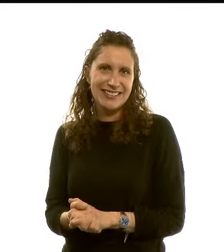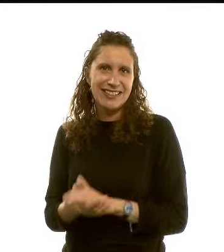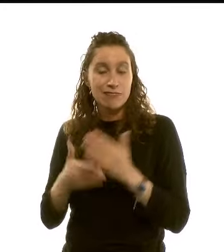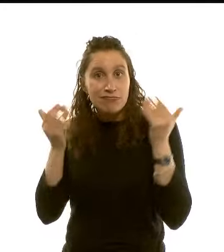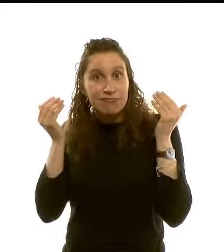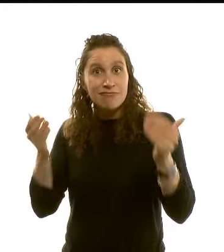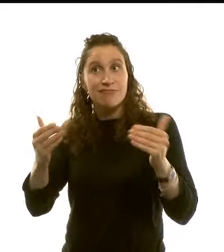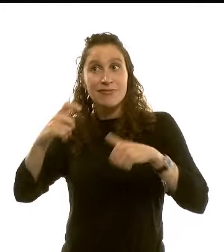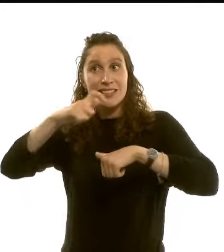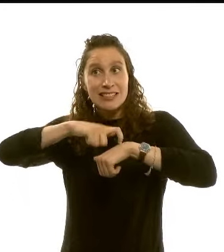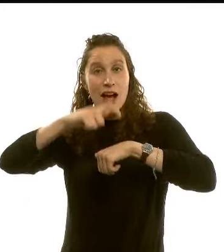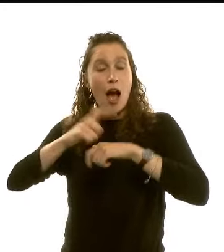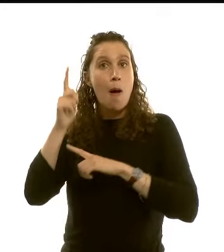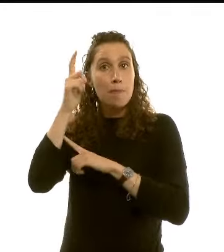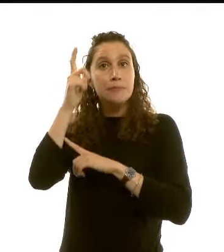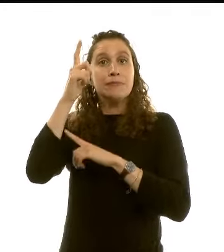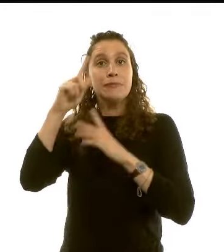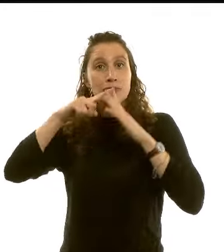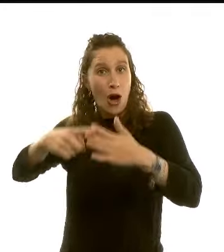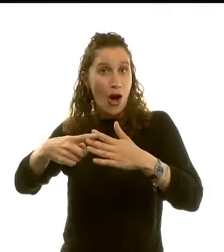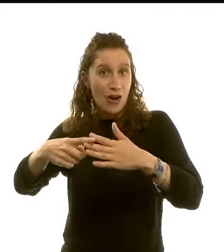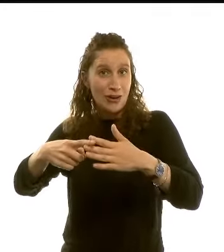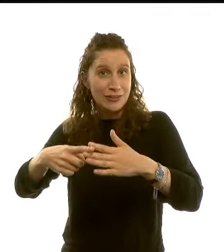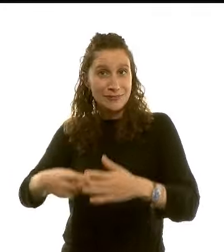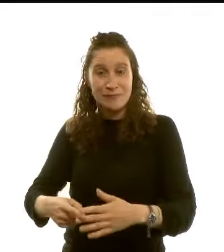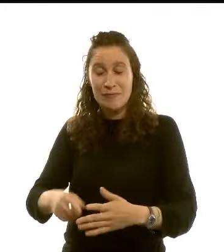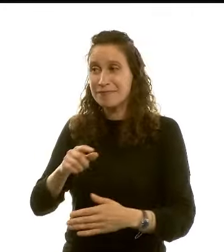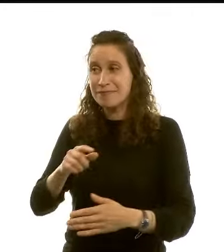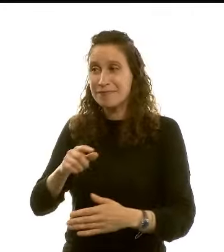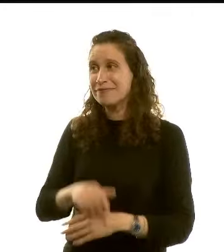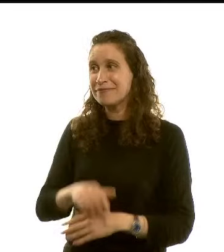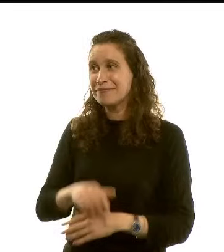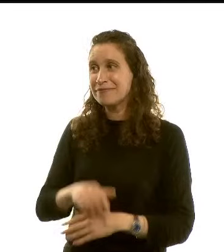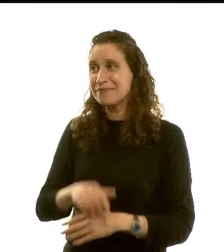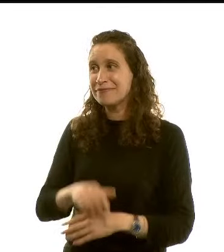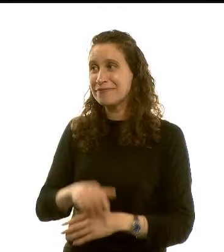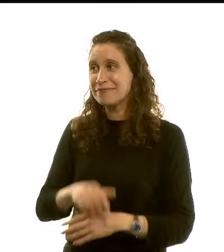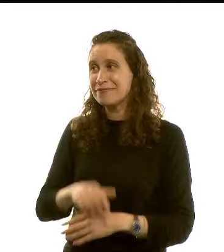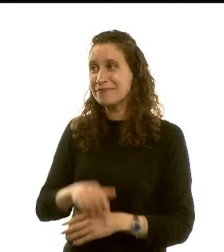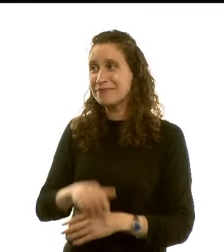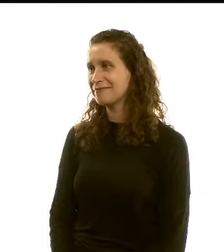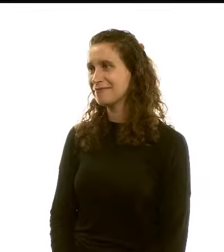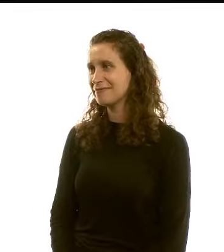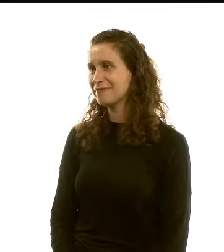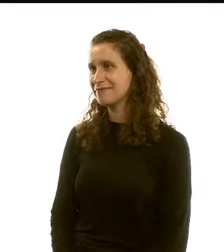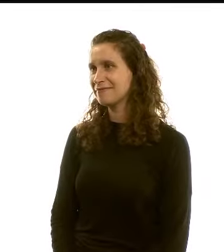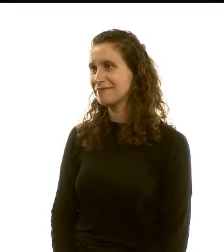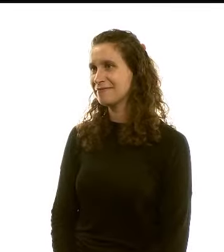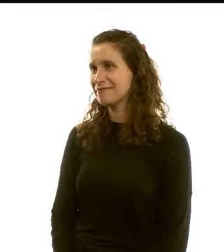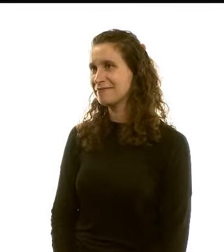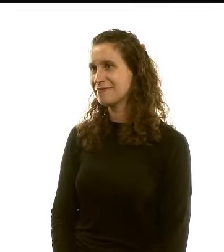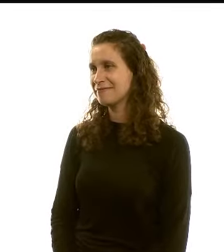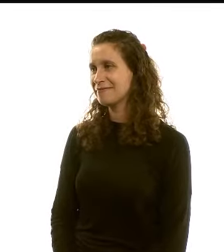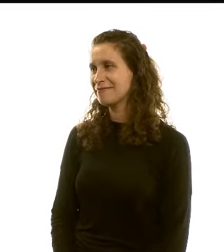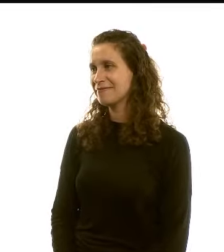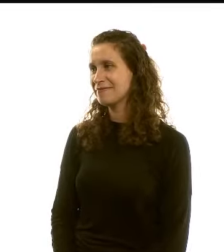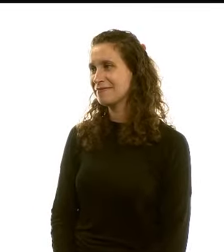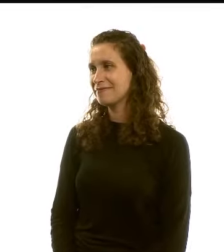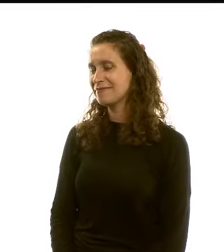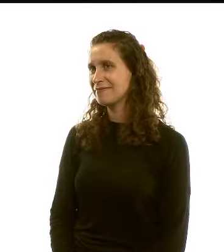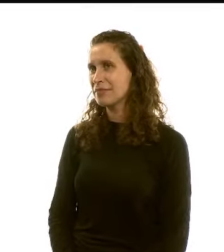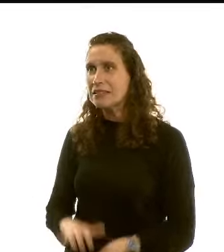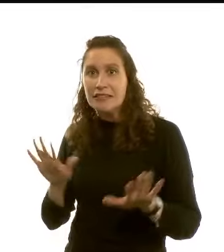that countdown and begin the stopwatch. Let's go! Okay. Go. I don't think LEGO House has ever been so tense.